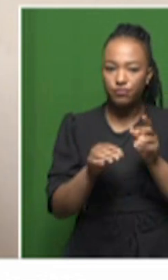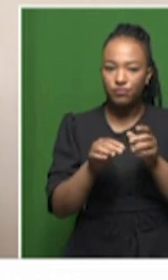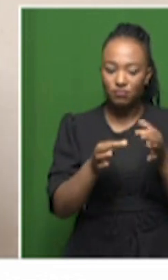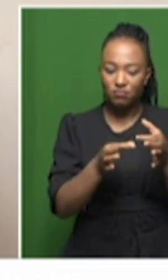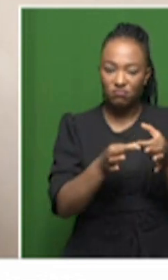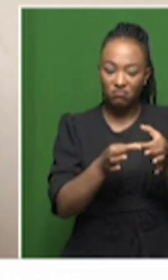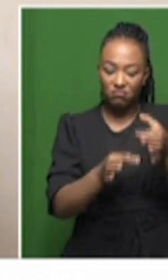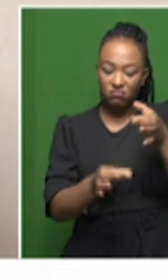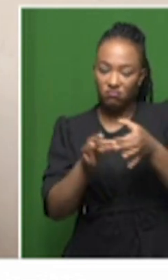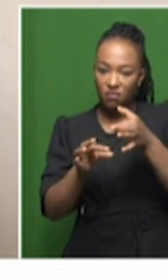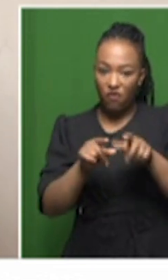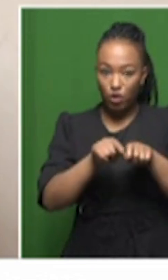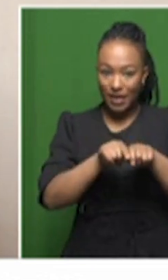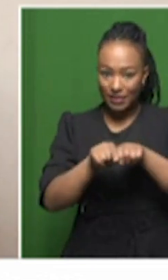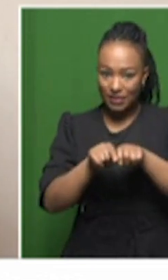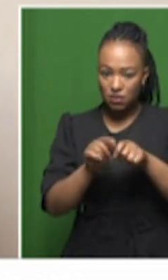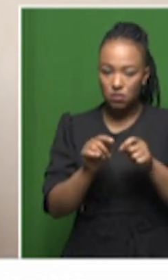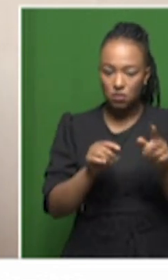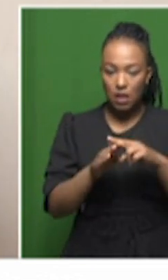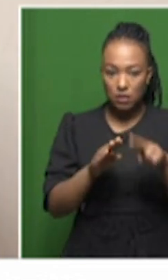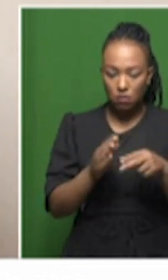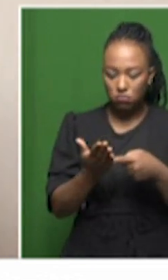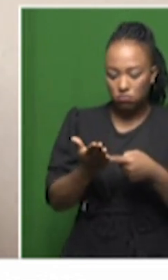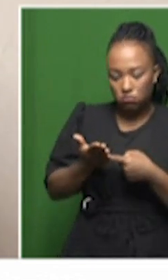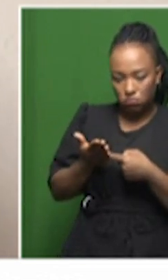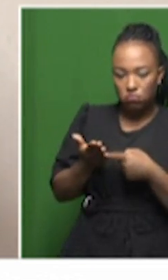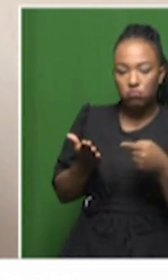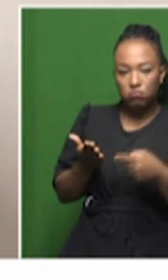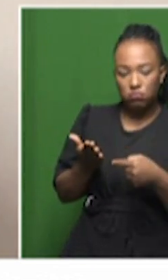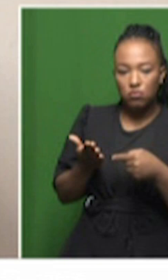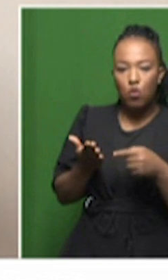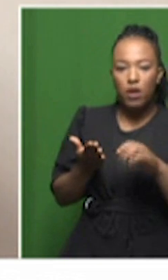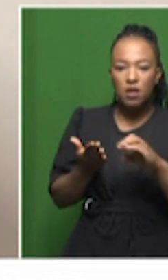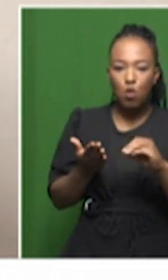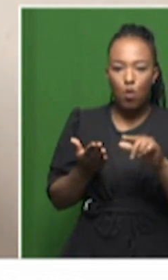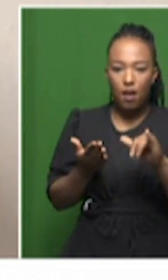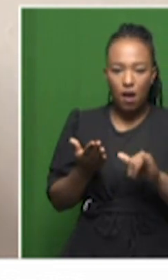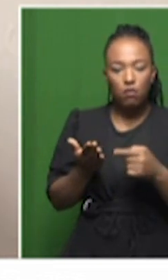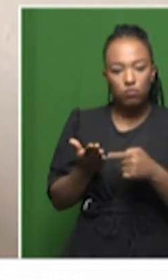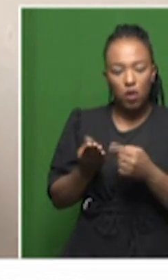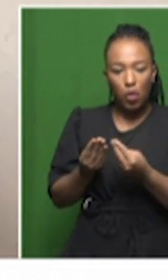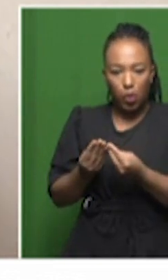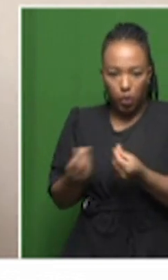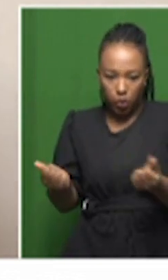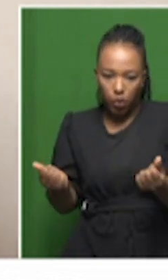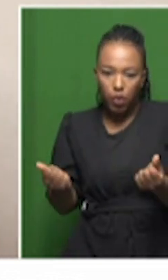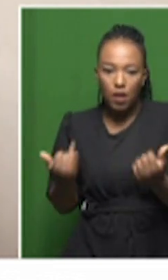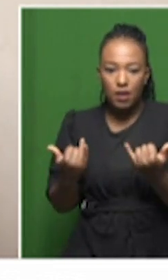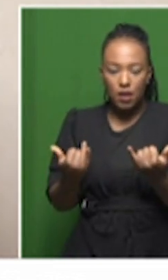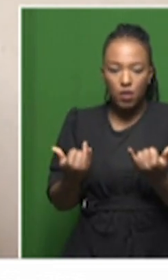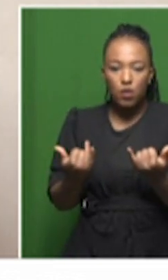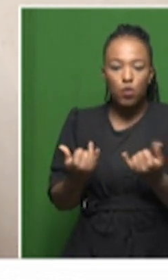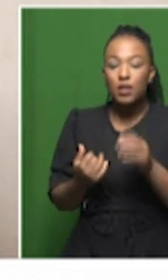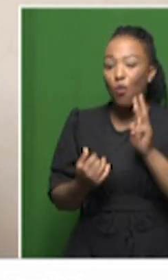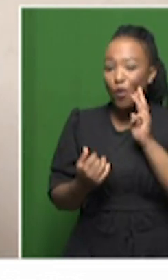E. coli has been dealt with. There is no E. coli in our water.